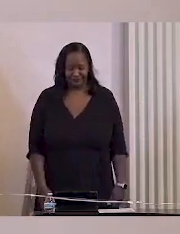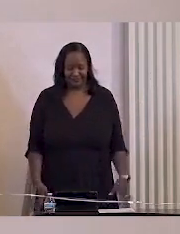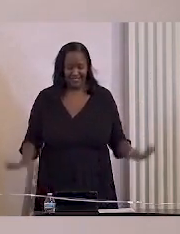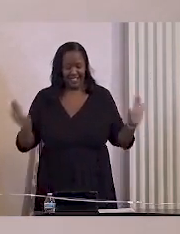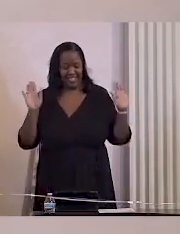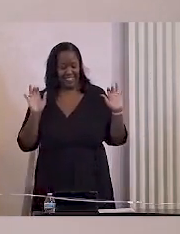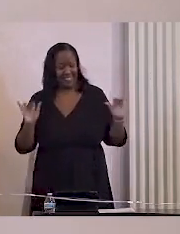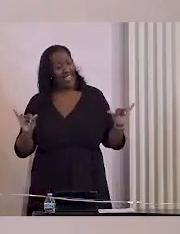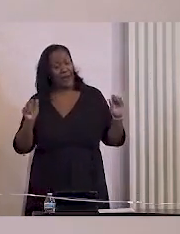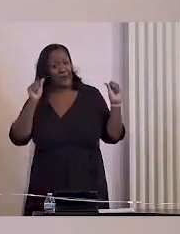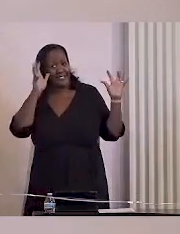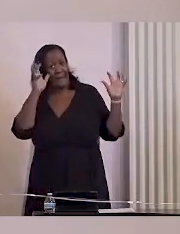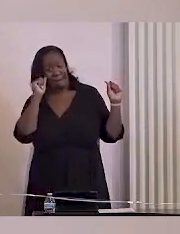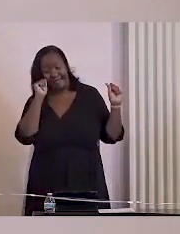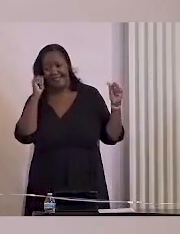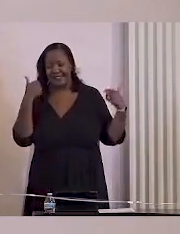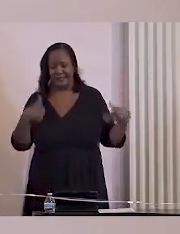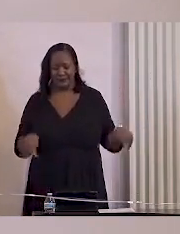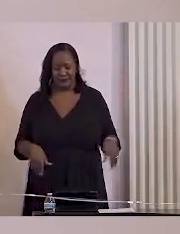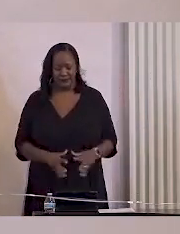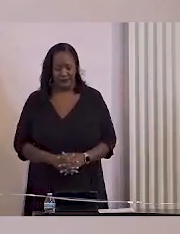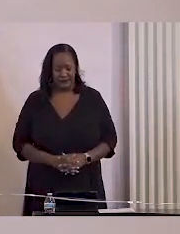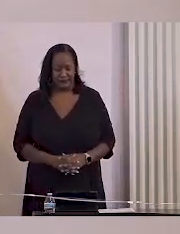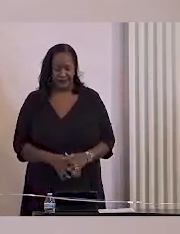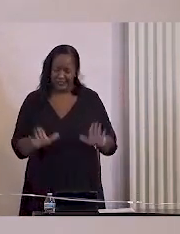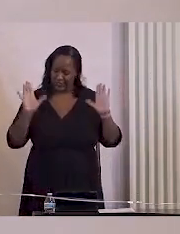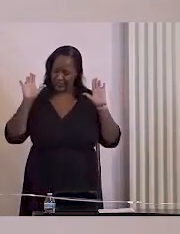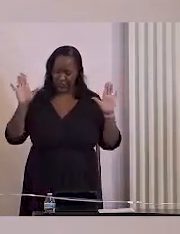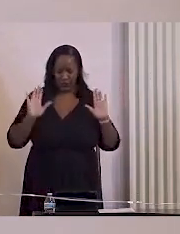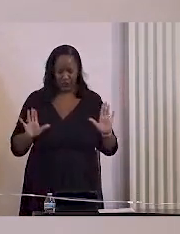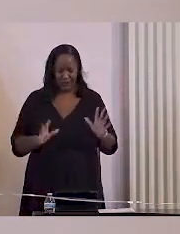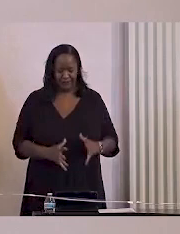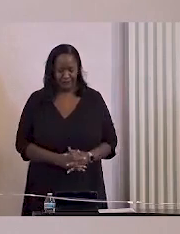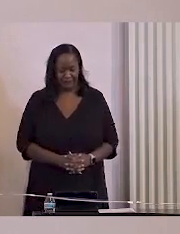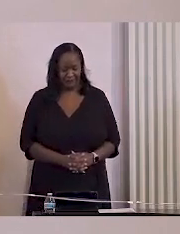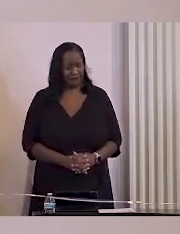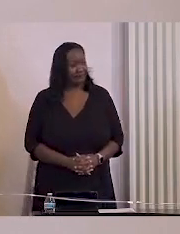That was just amazing. So great.